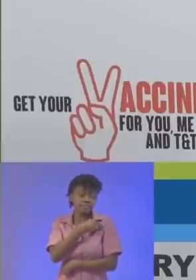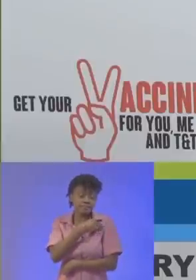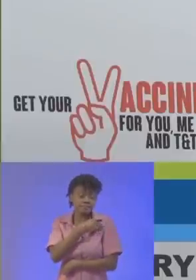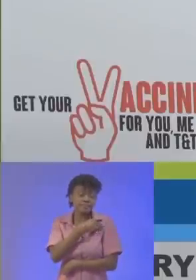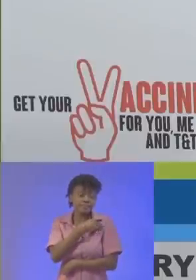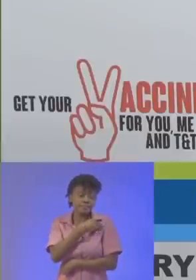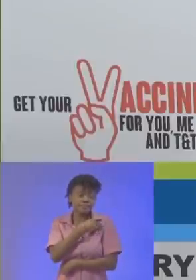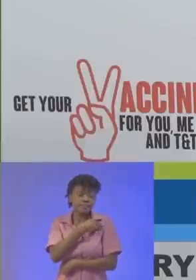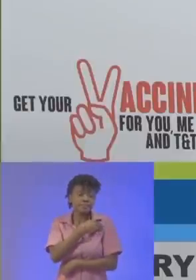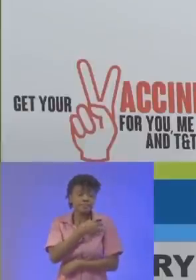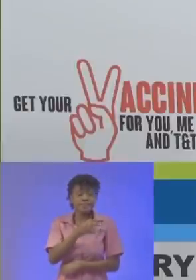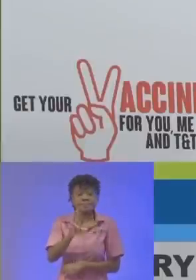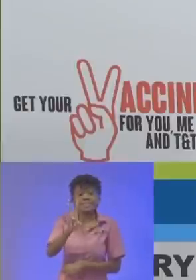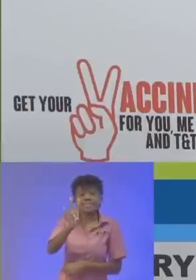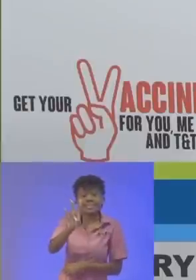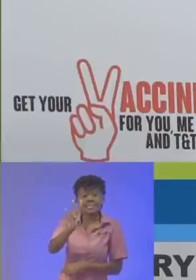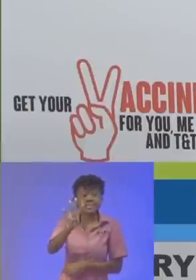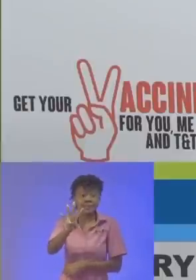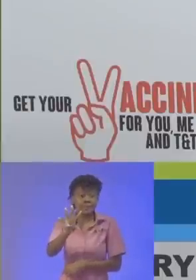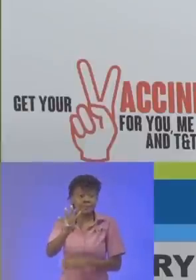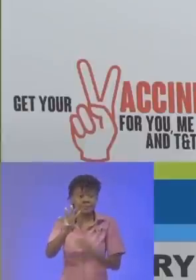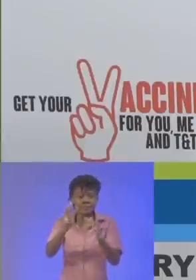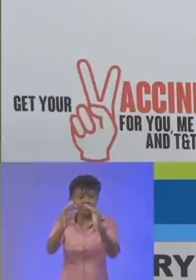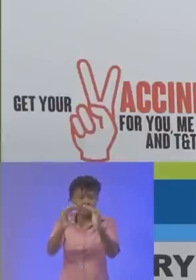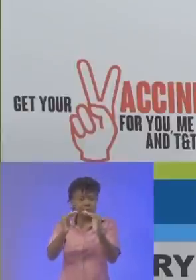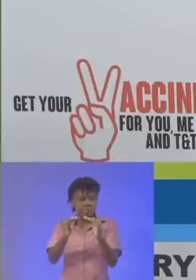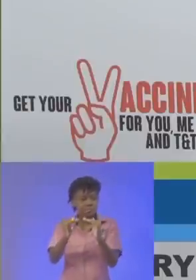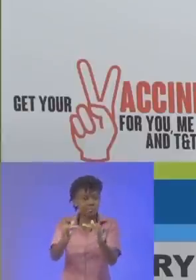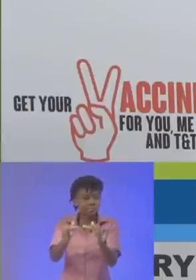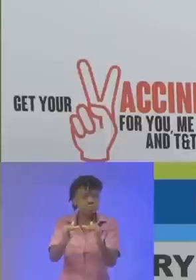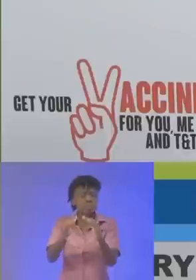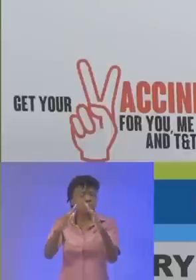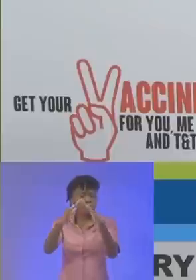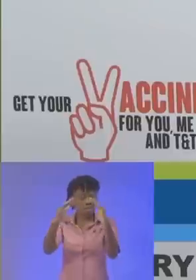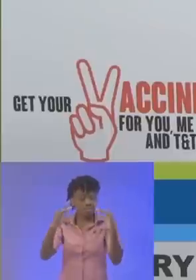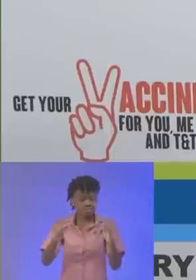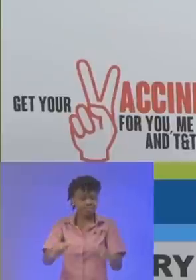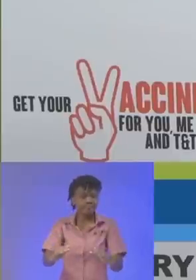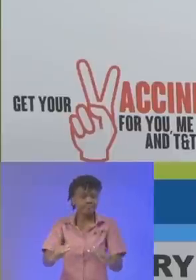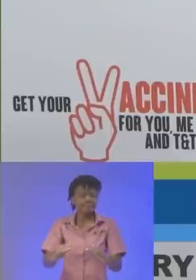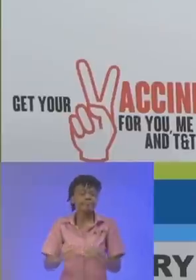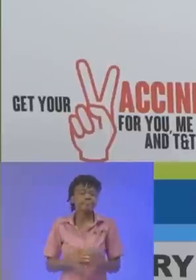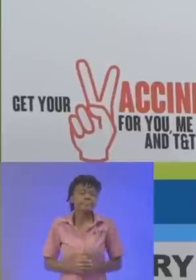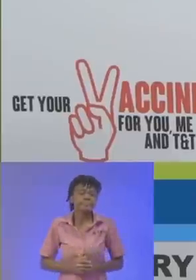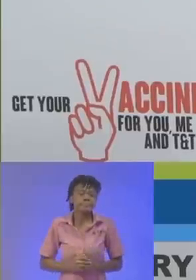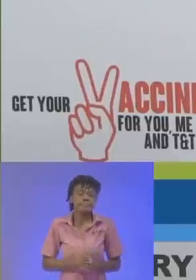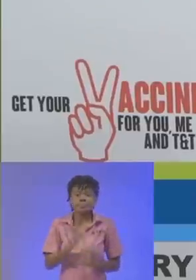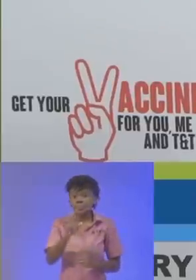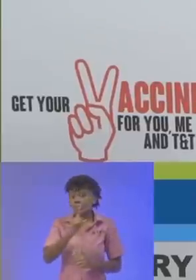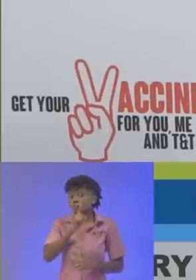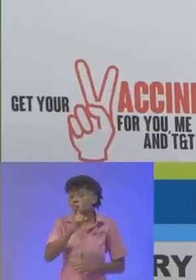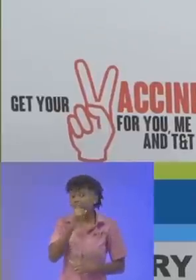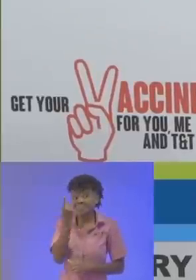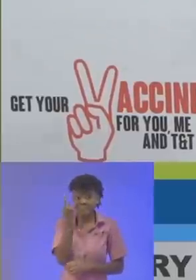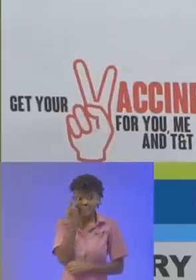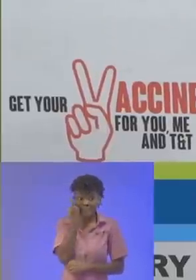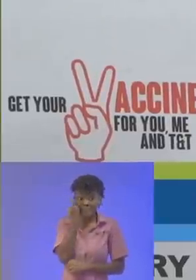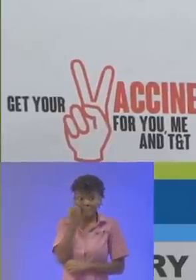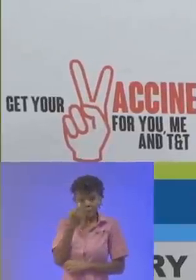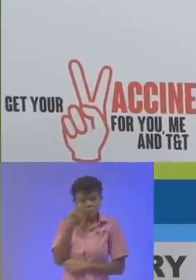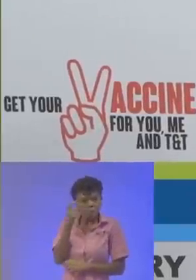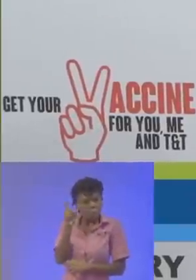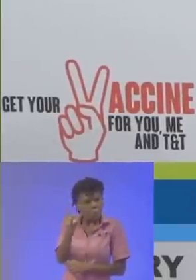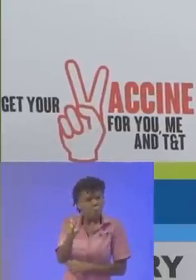step-down facilities. Despite the decrease in hospital occupancy that we have been noting over the